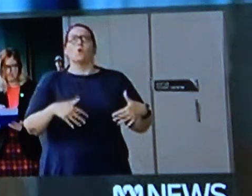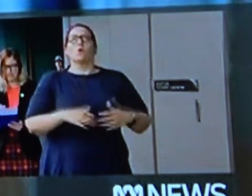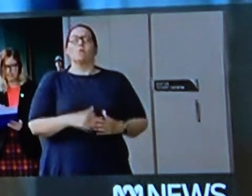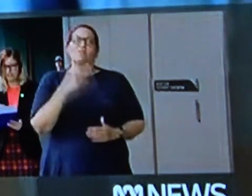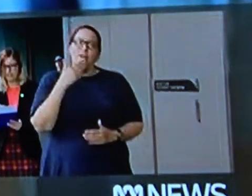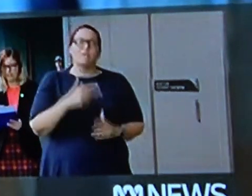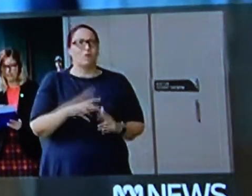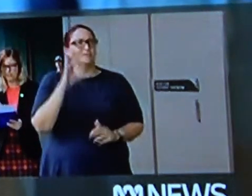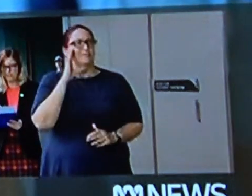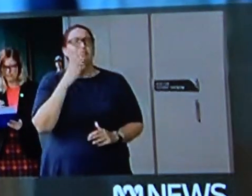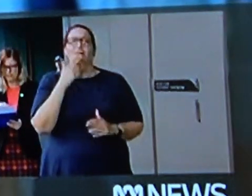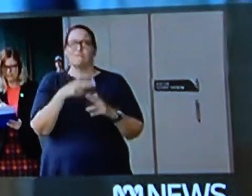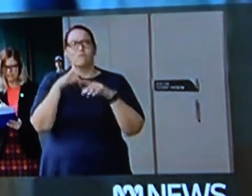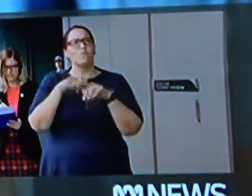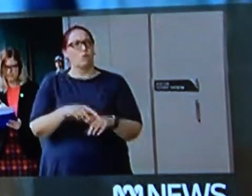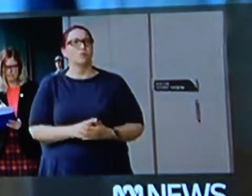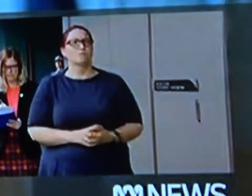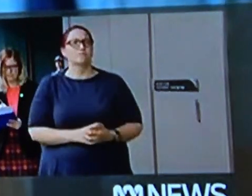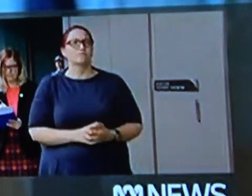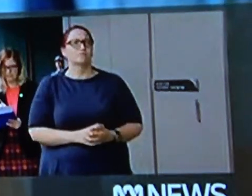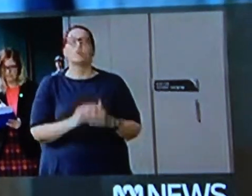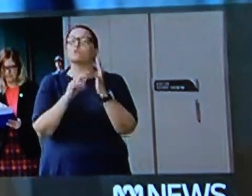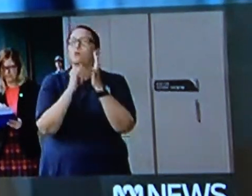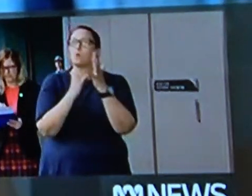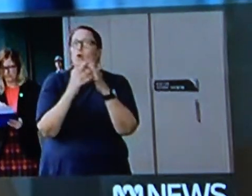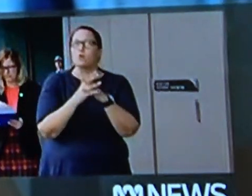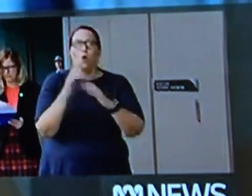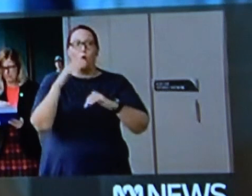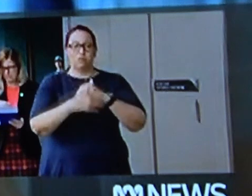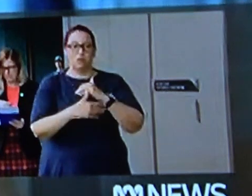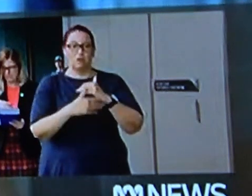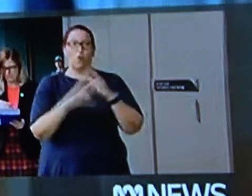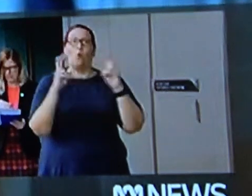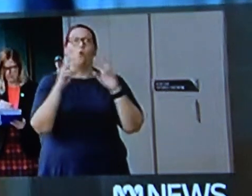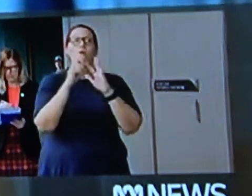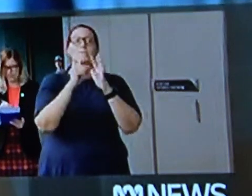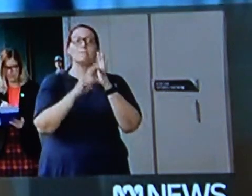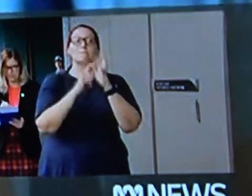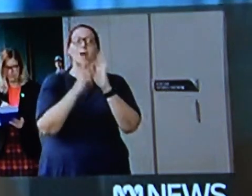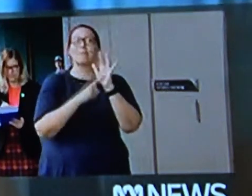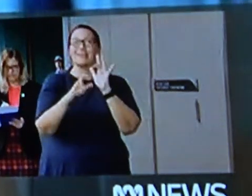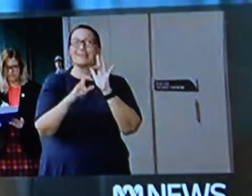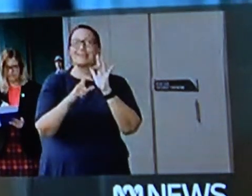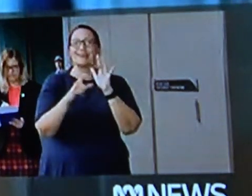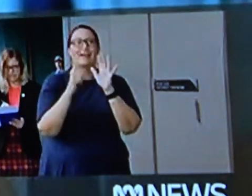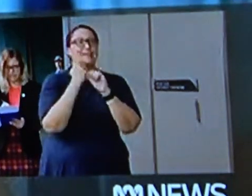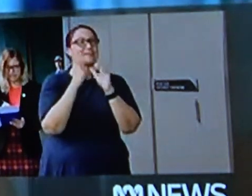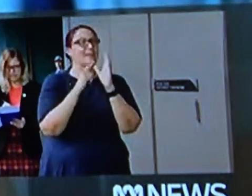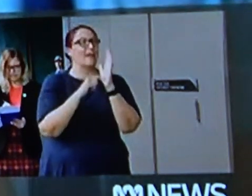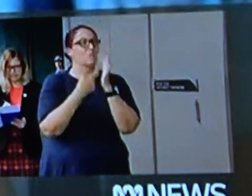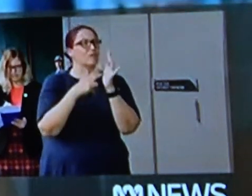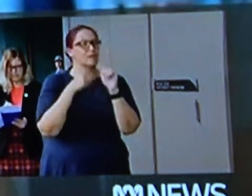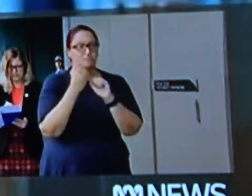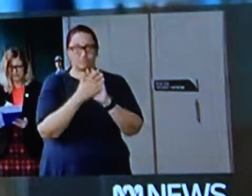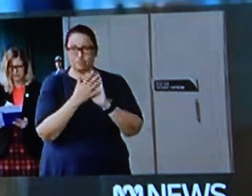in New South Wales in relation to public gatherings, in relation to reasons why you should leave the house, that comes into effect from midnight. But of course we want everybody